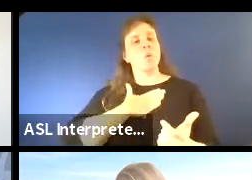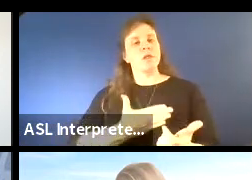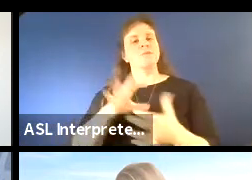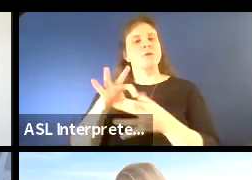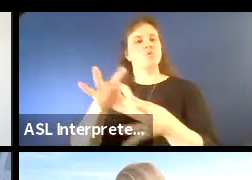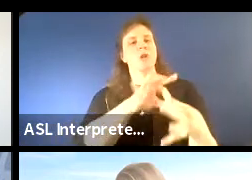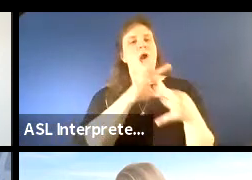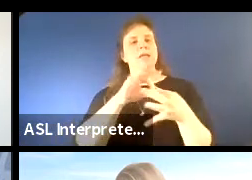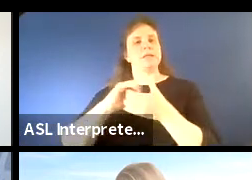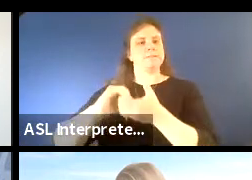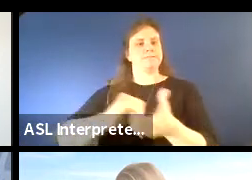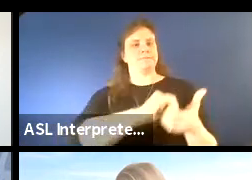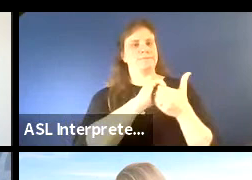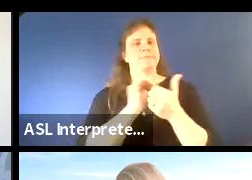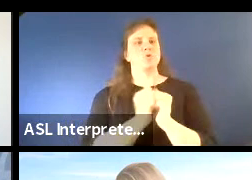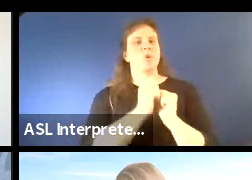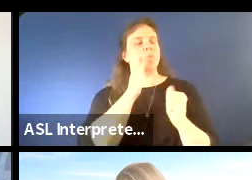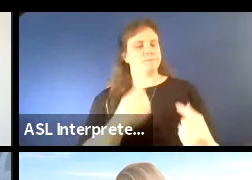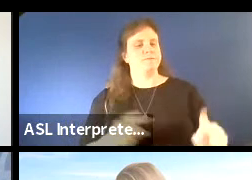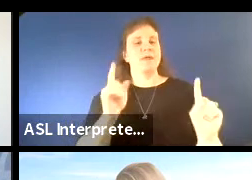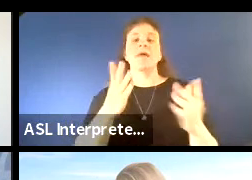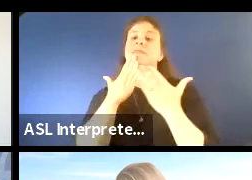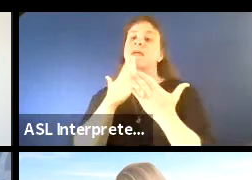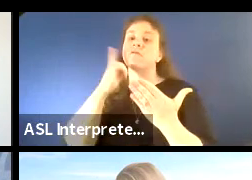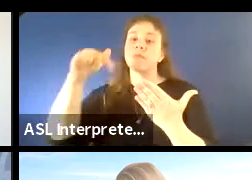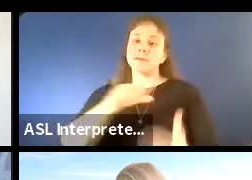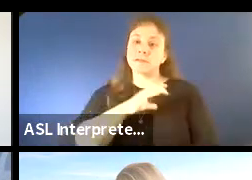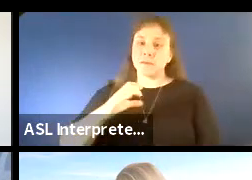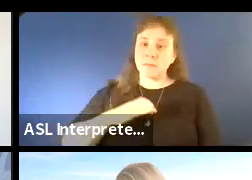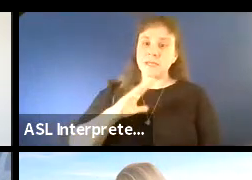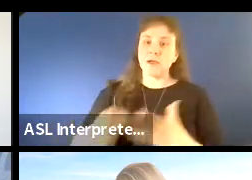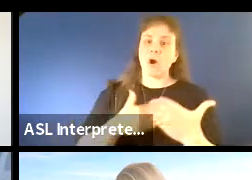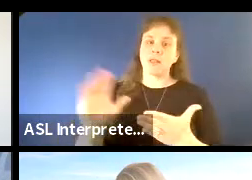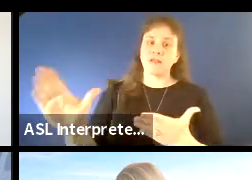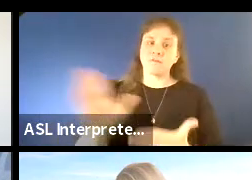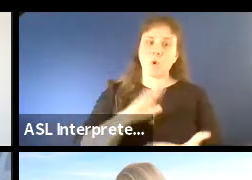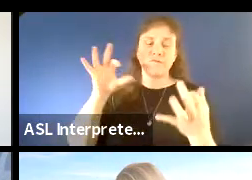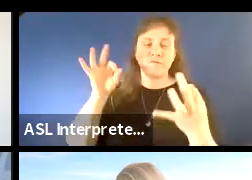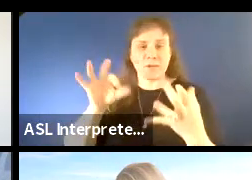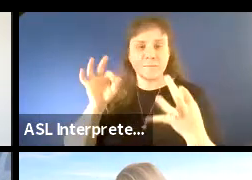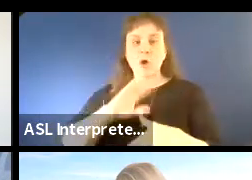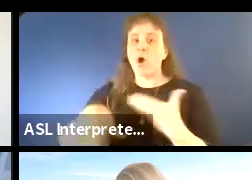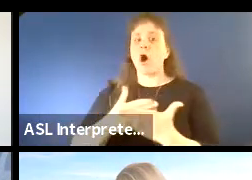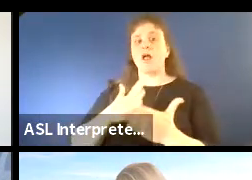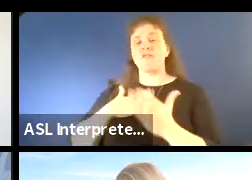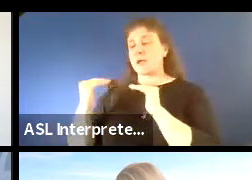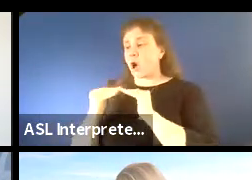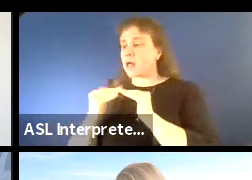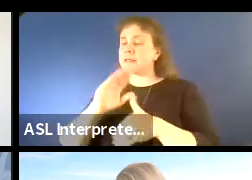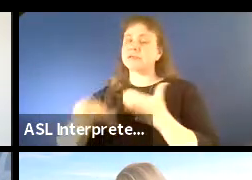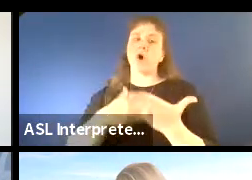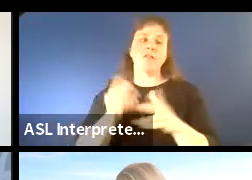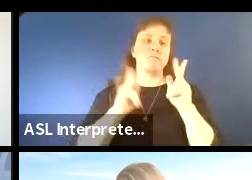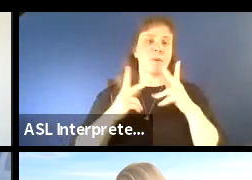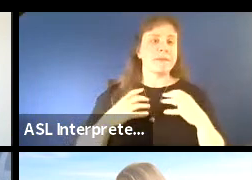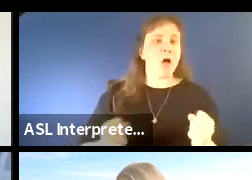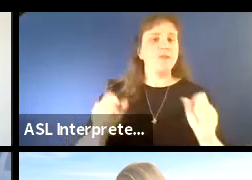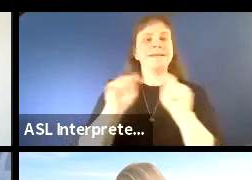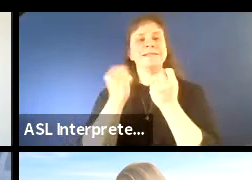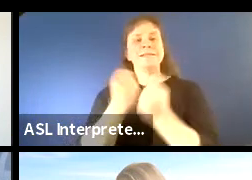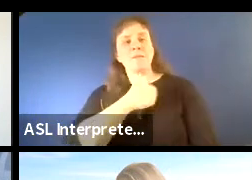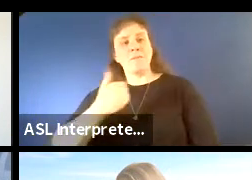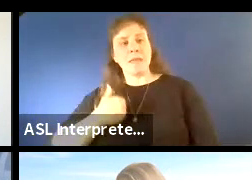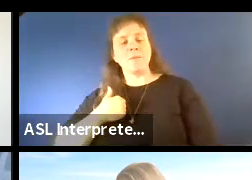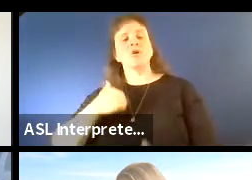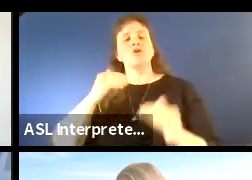so incredibly grateful for this committee and all of your input, and all of my colleagues in public health and all team members and colleagues across state